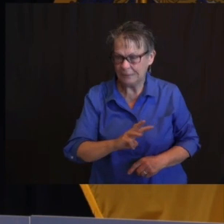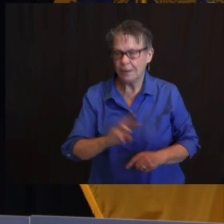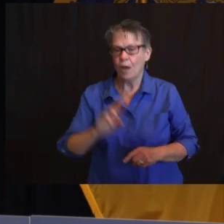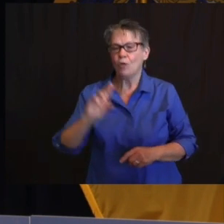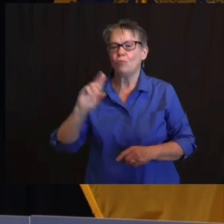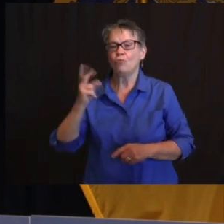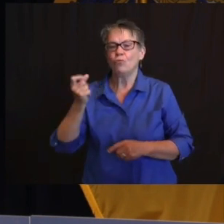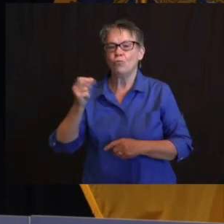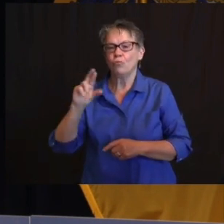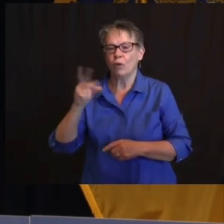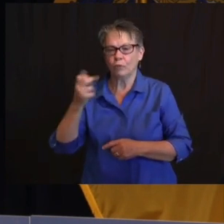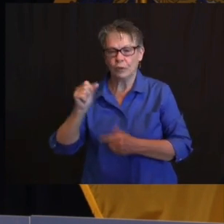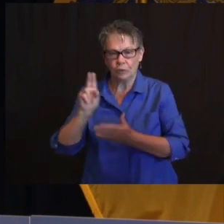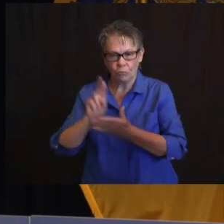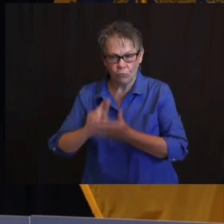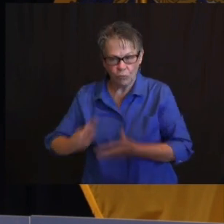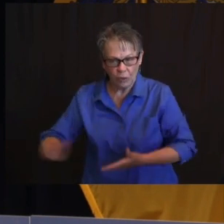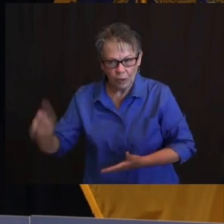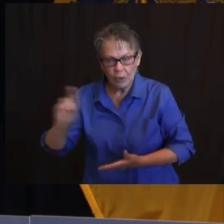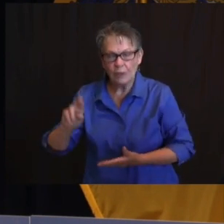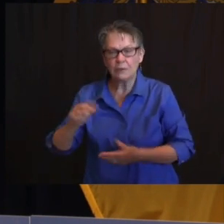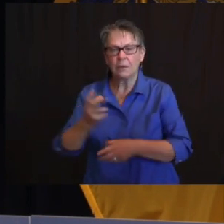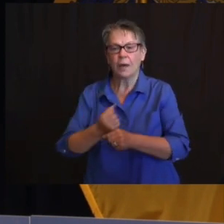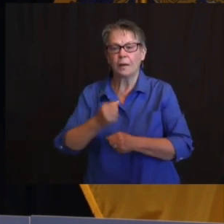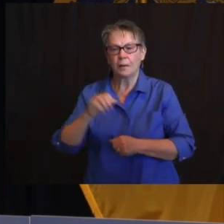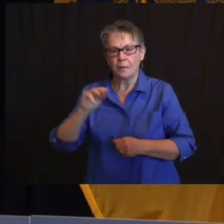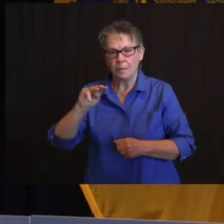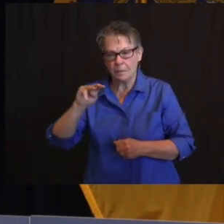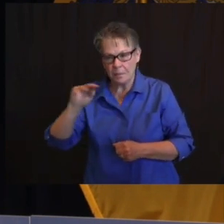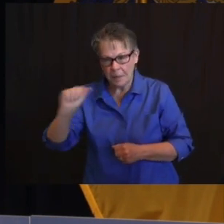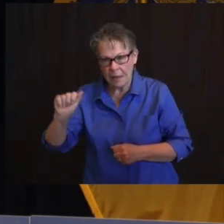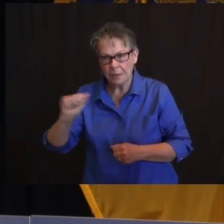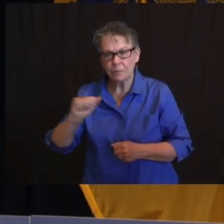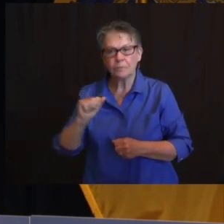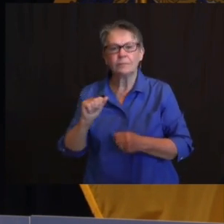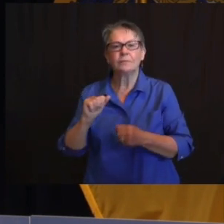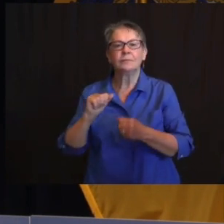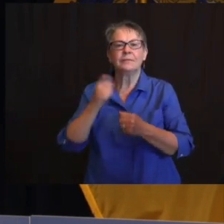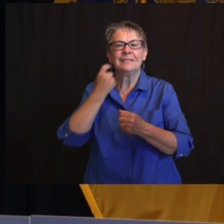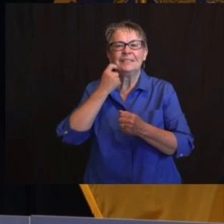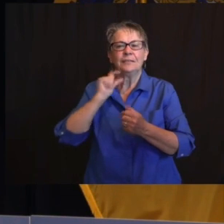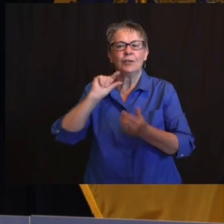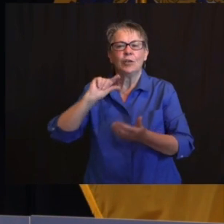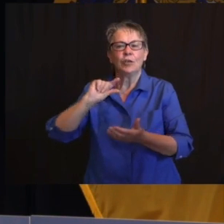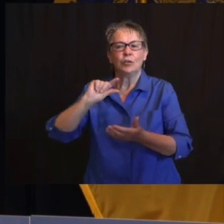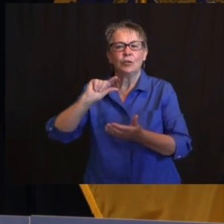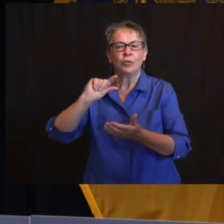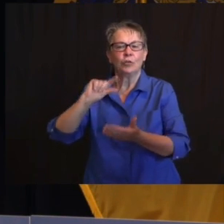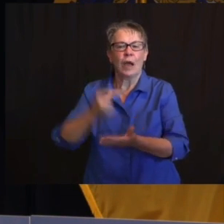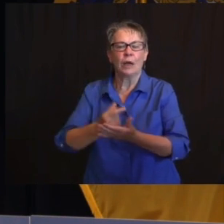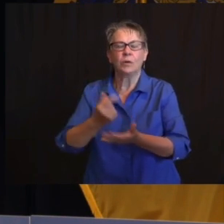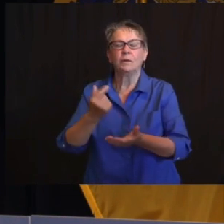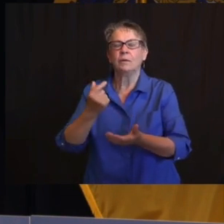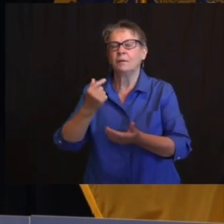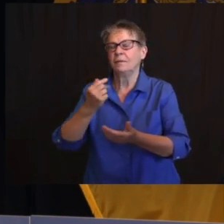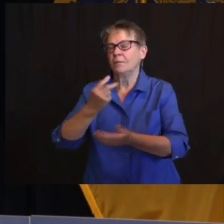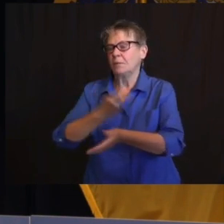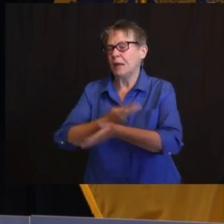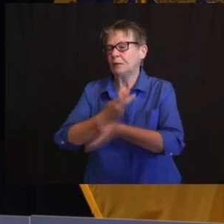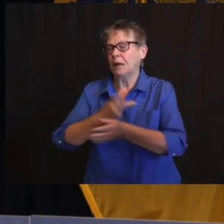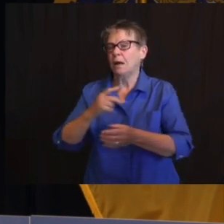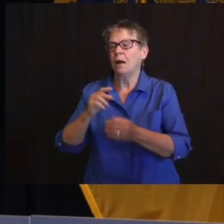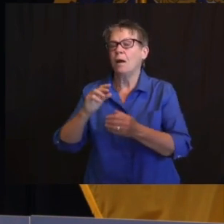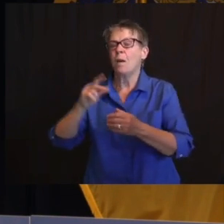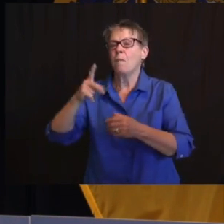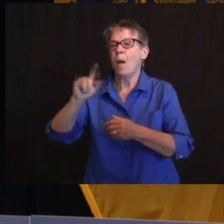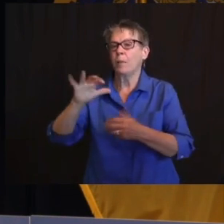the Rutgers School of Public Health with a Master's of Public Health. Having served as student government president at the School of Public